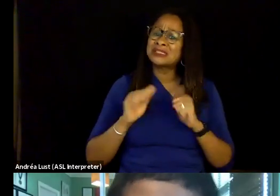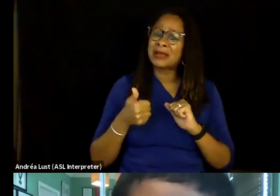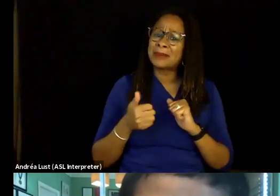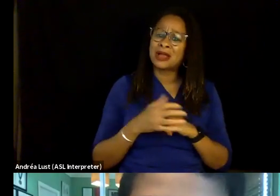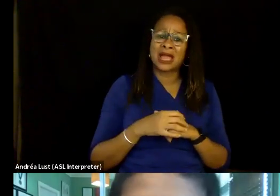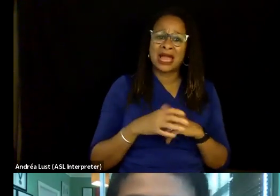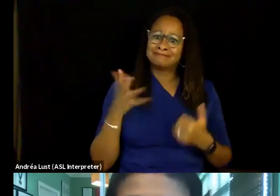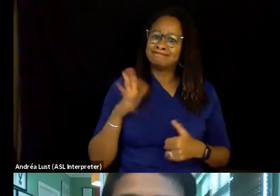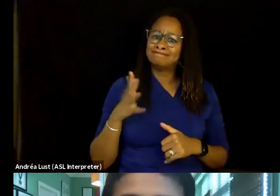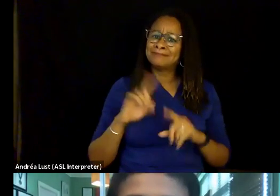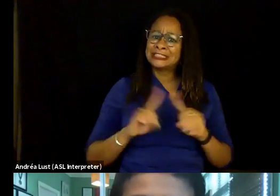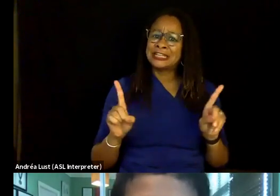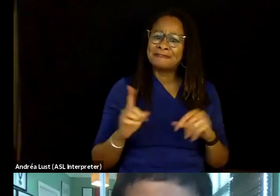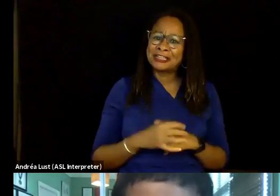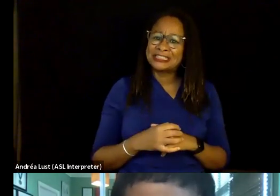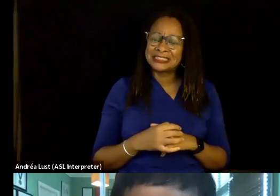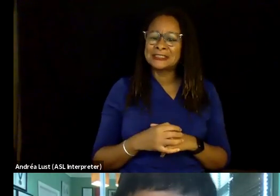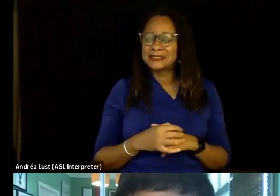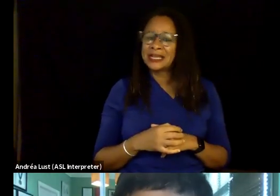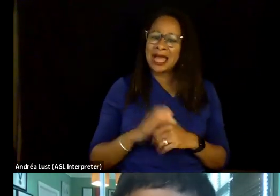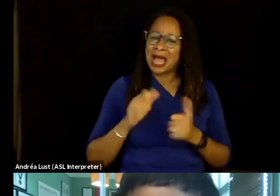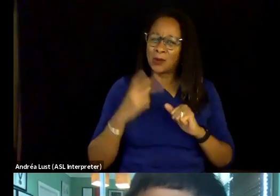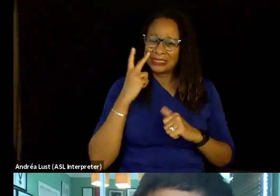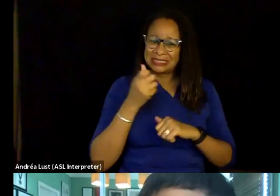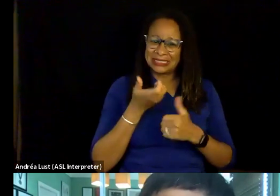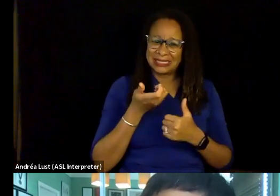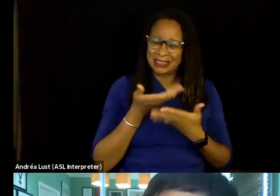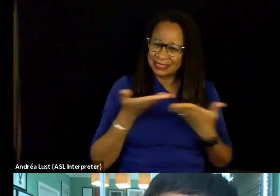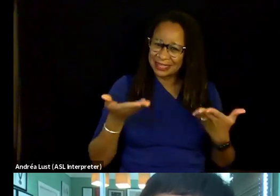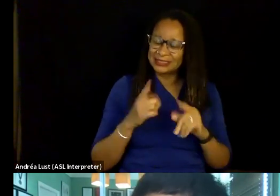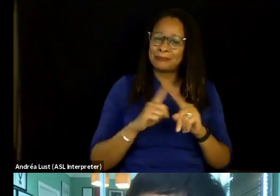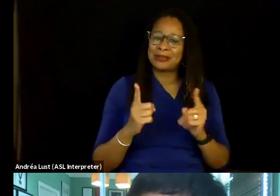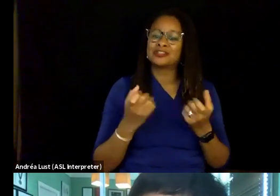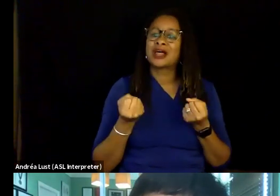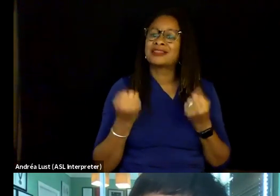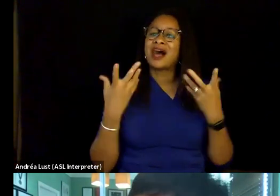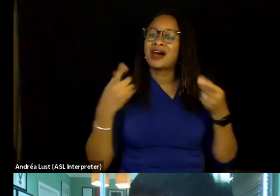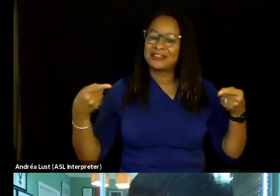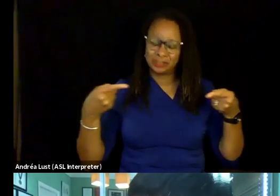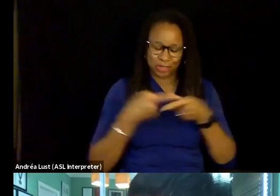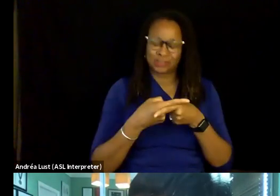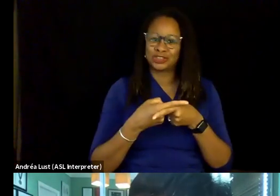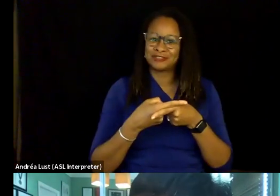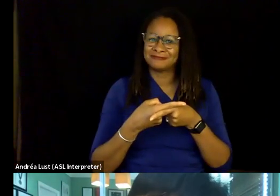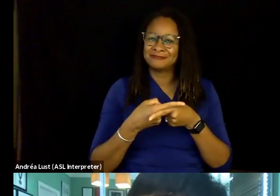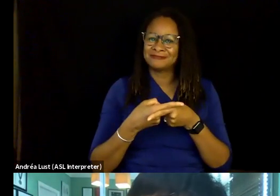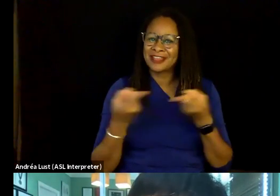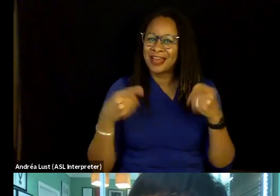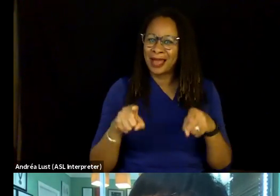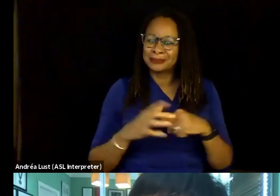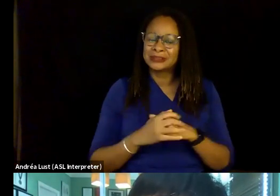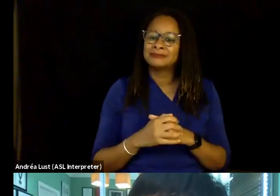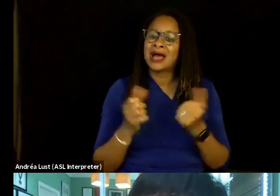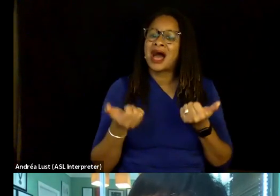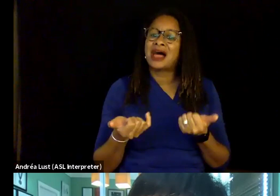it's kind of different the way we see things, but there's a lot of intersectionality, I think. So we had a lot of